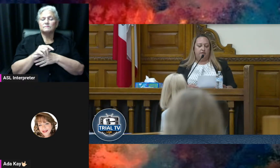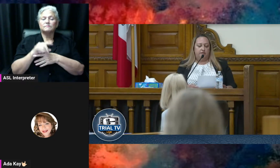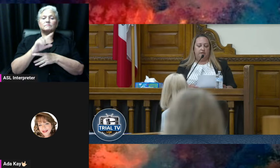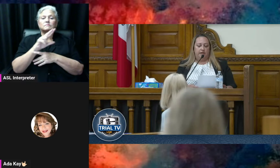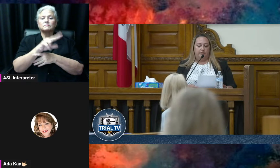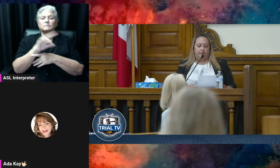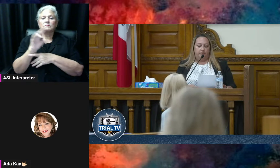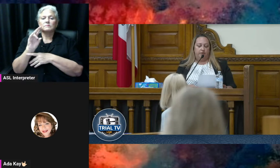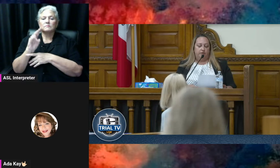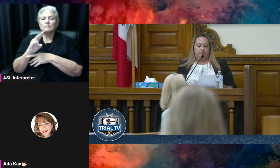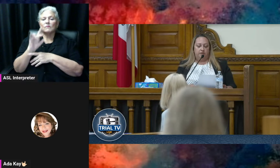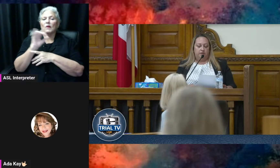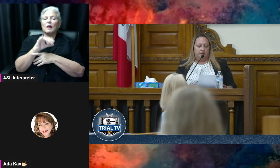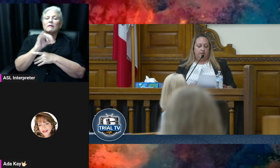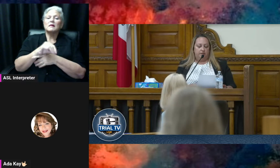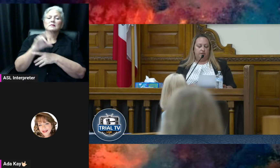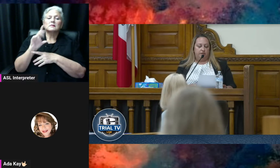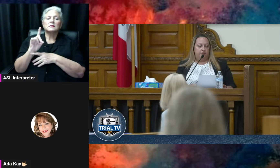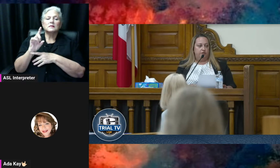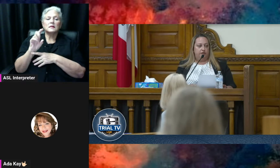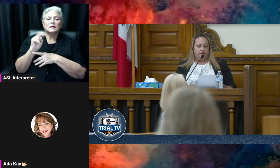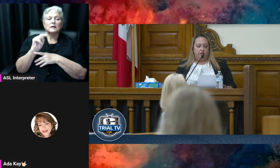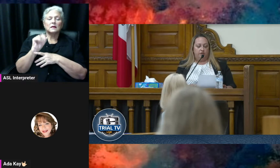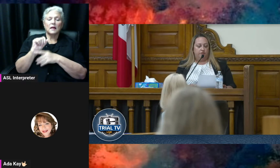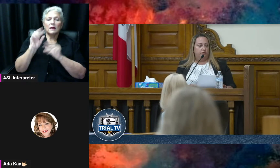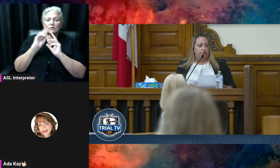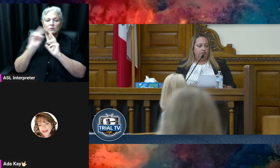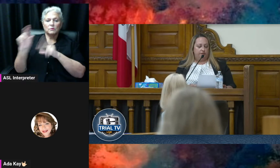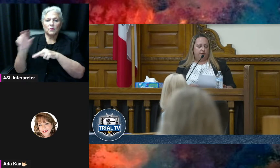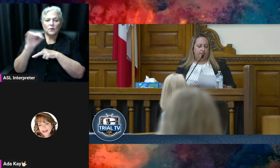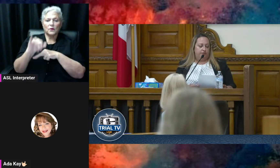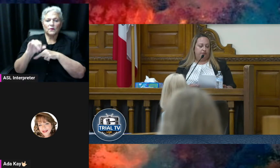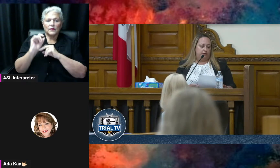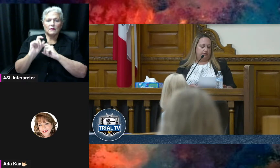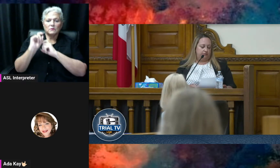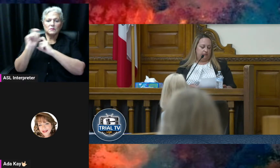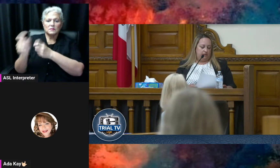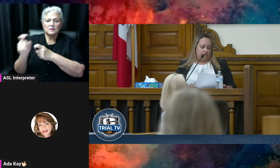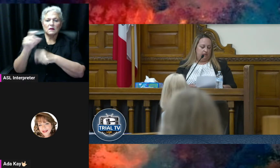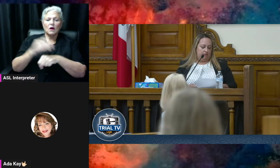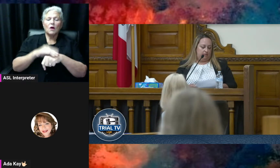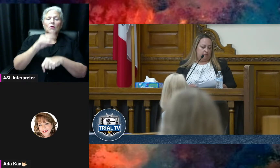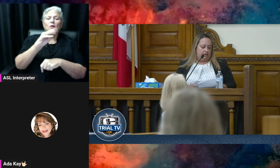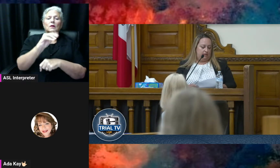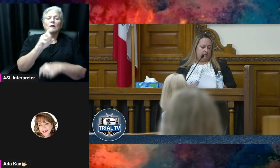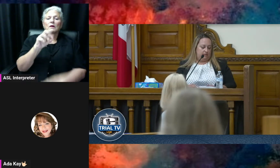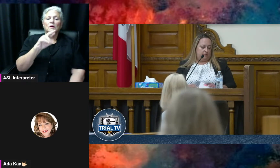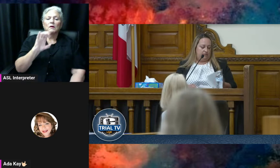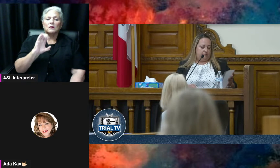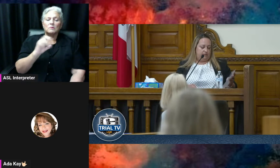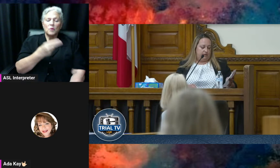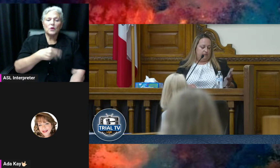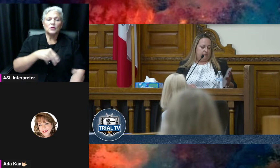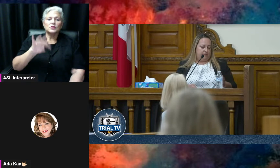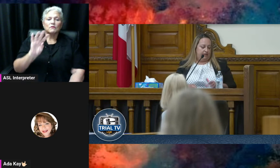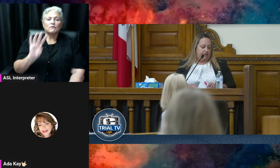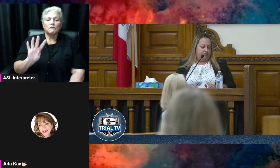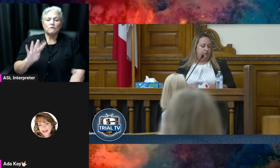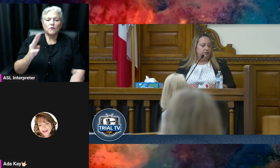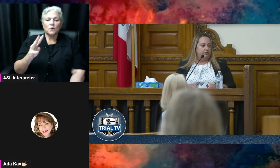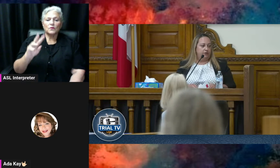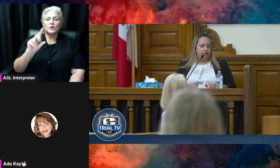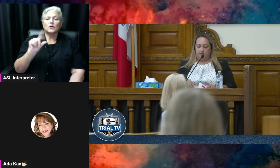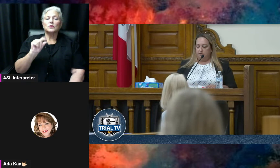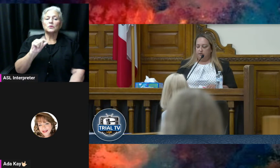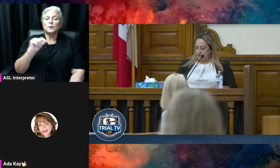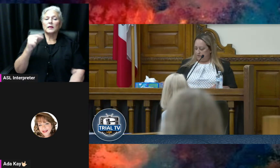37 is the DNA report that was issued on March 4th of 2024. That is the my